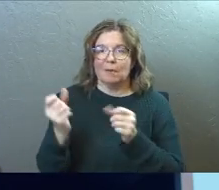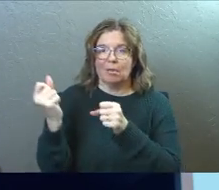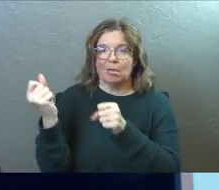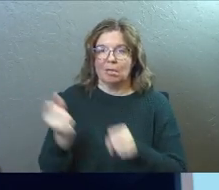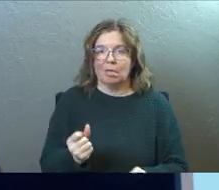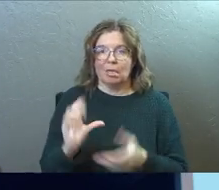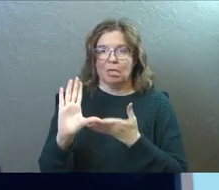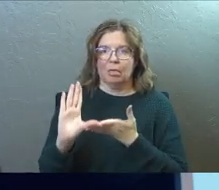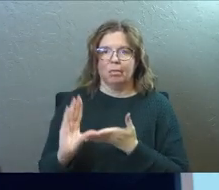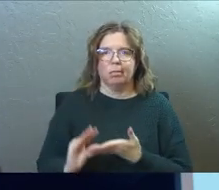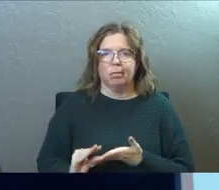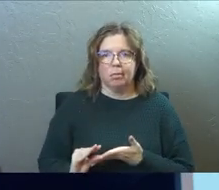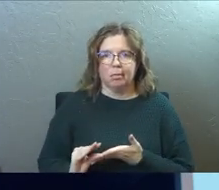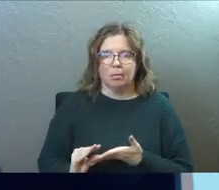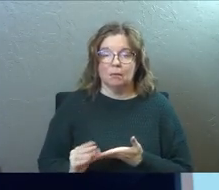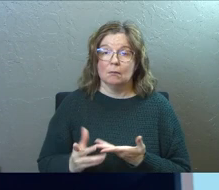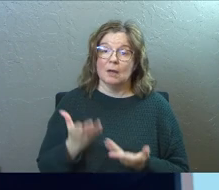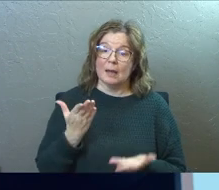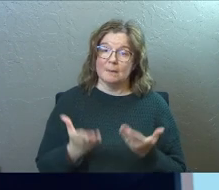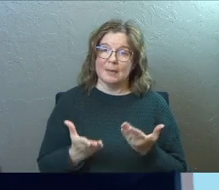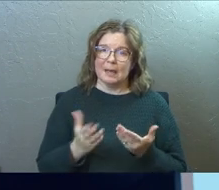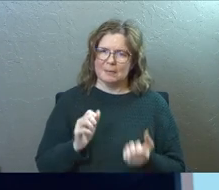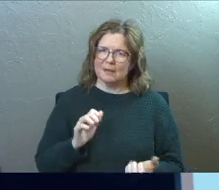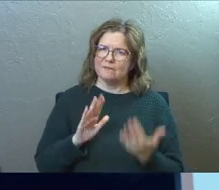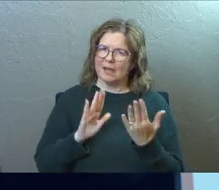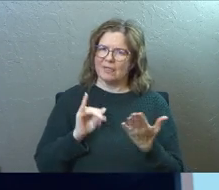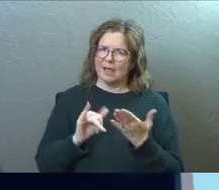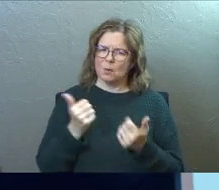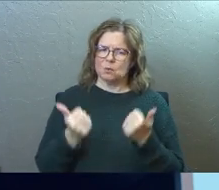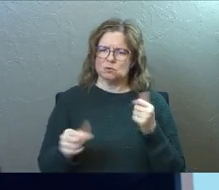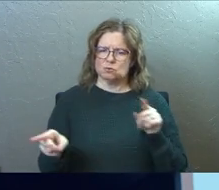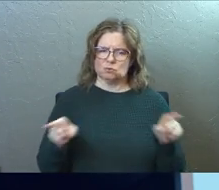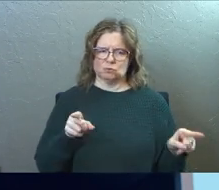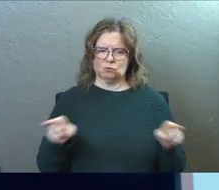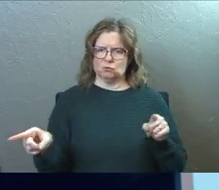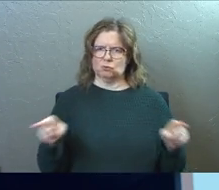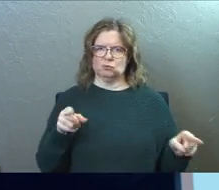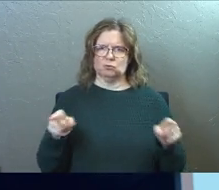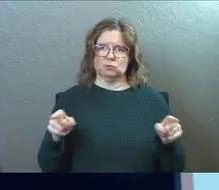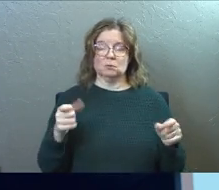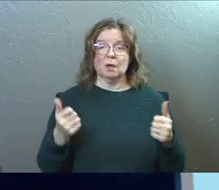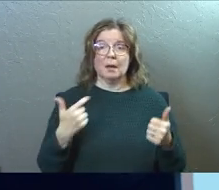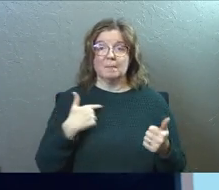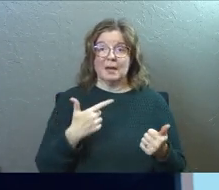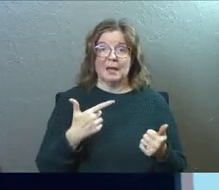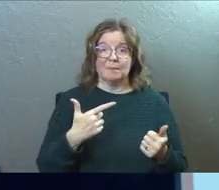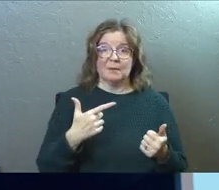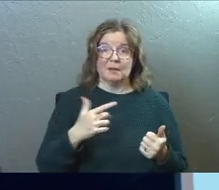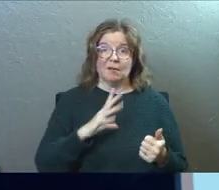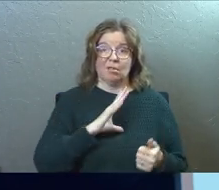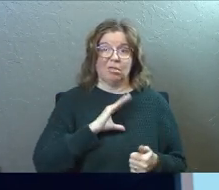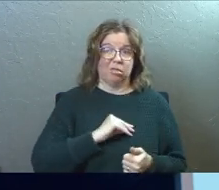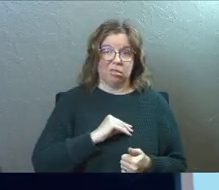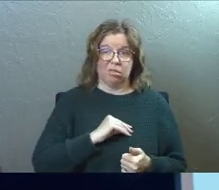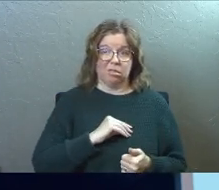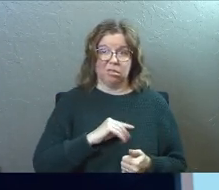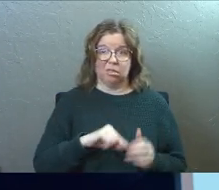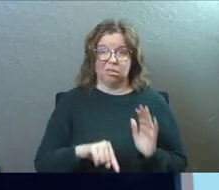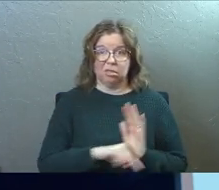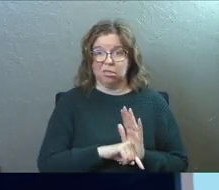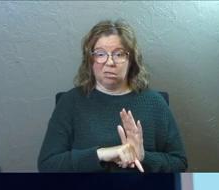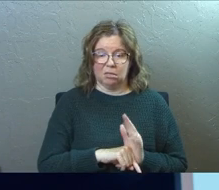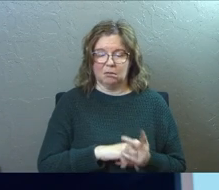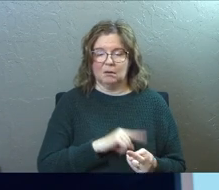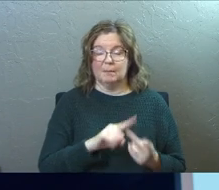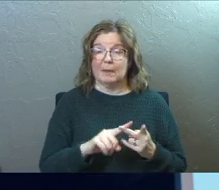down. And maybe face that. And maybe their thing is tearing down your workplace. Maybe their